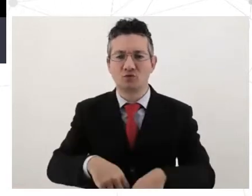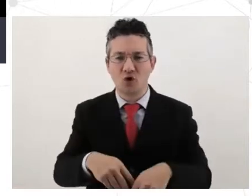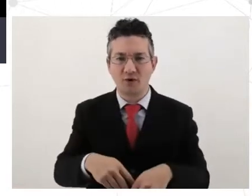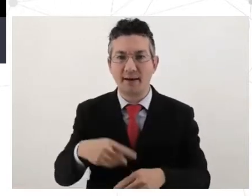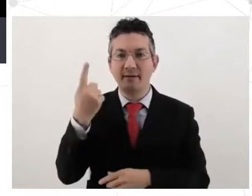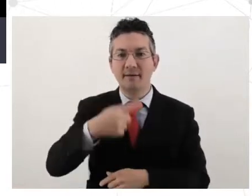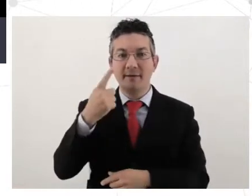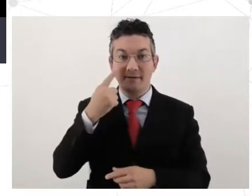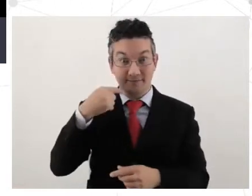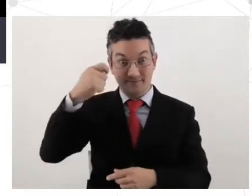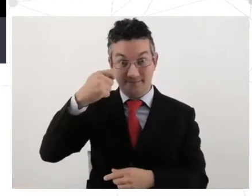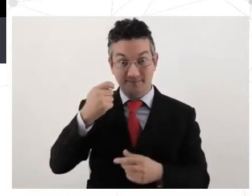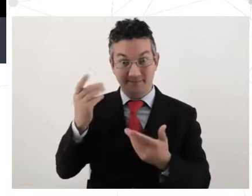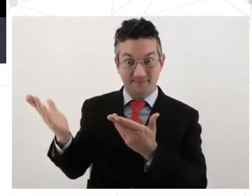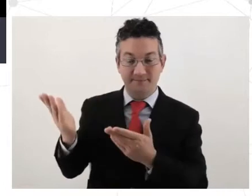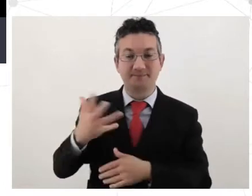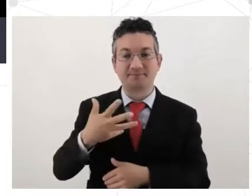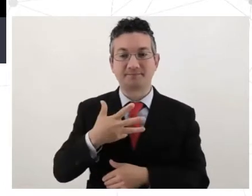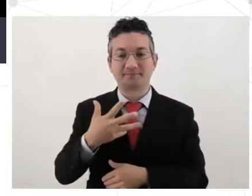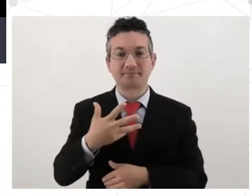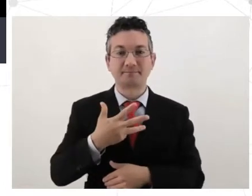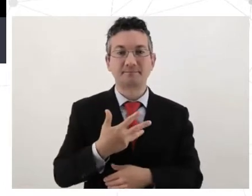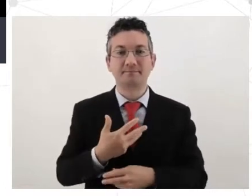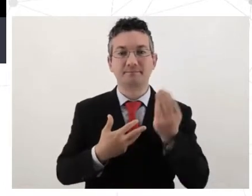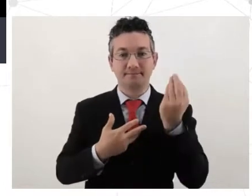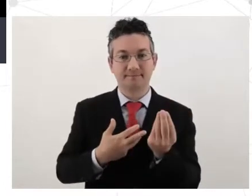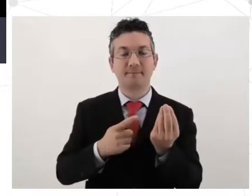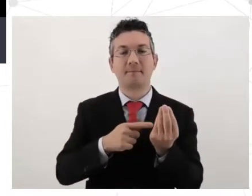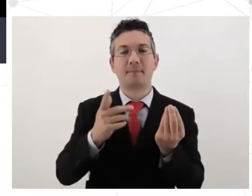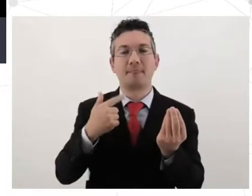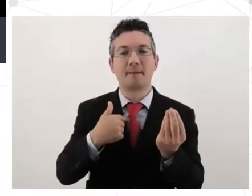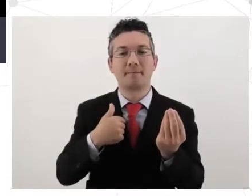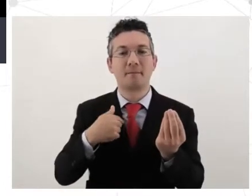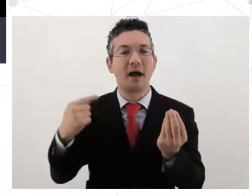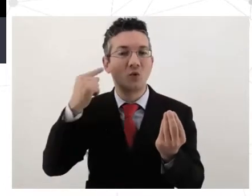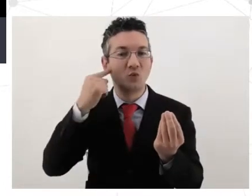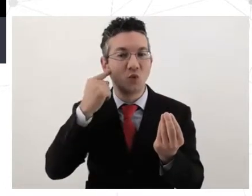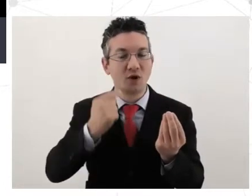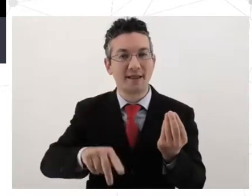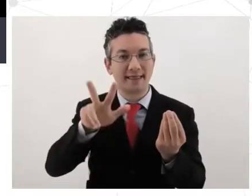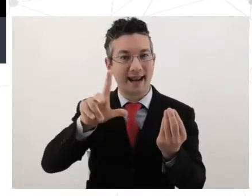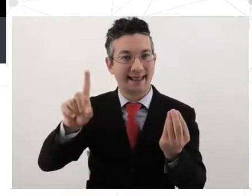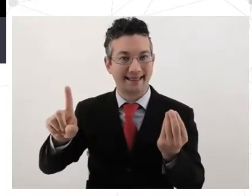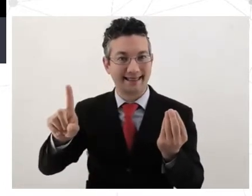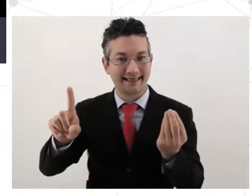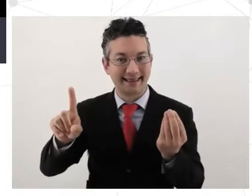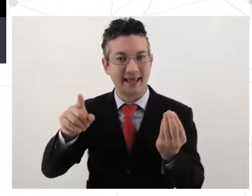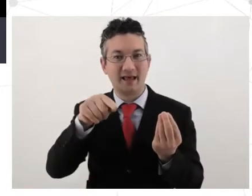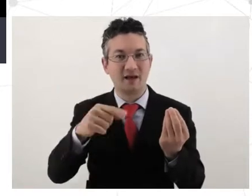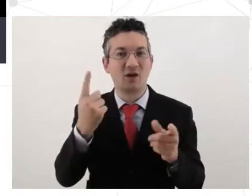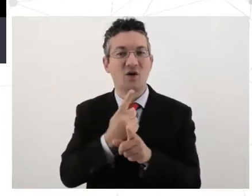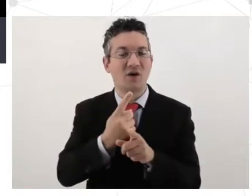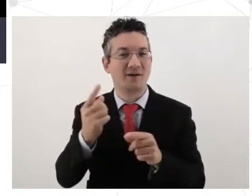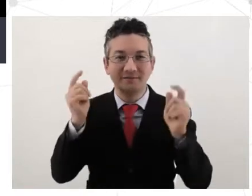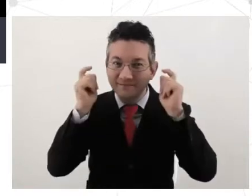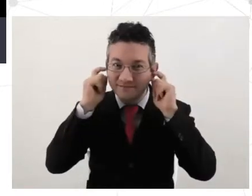dog Trevor. You're going to hear and experience Soundscape in the same way that I do through these headsets.